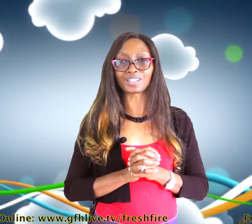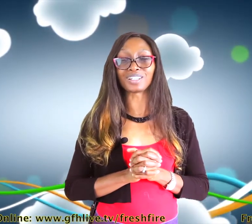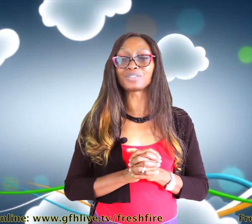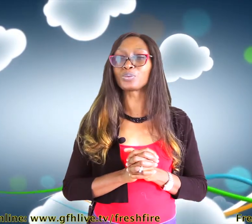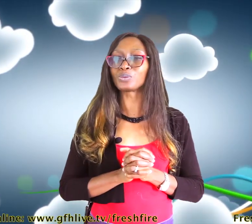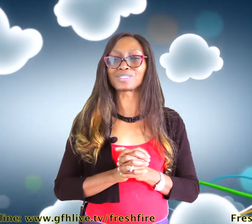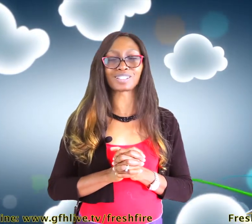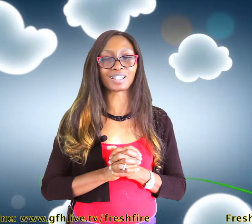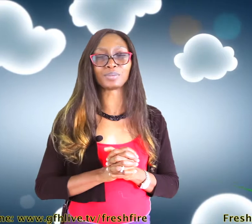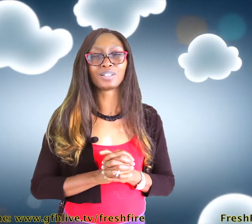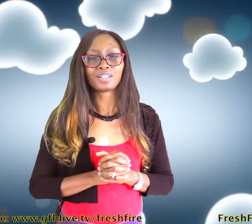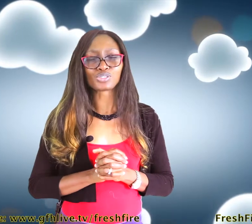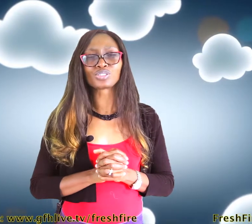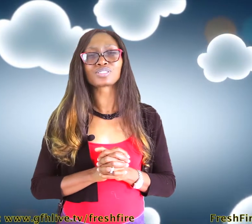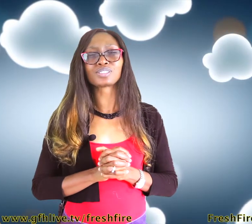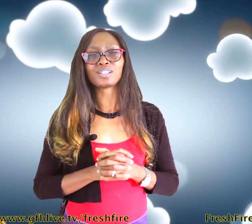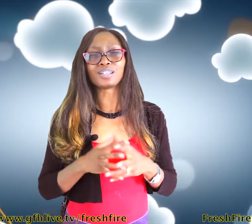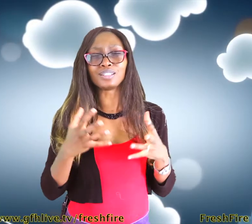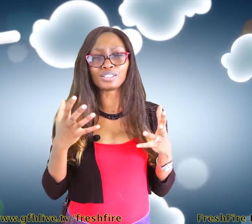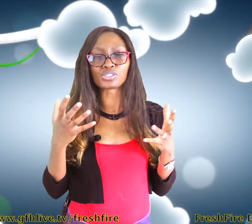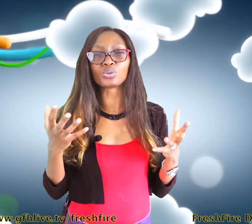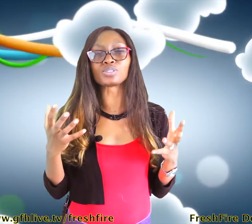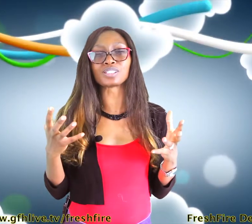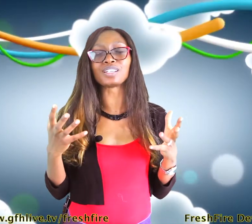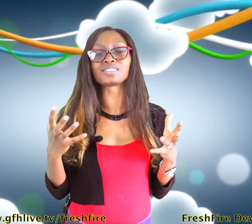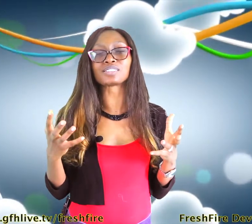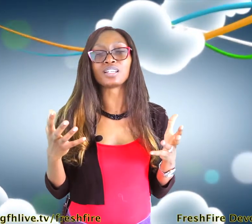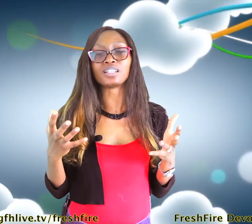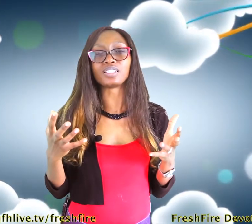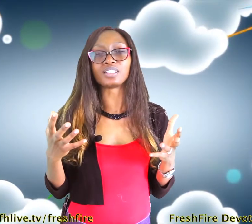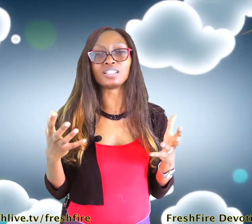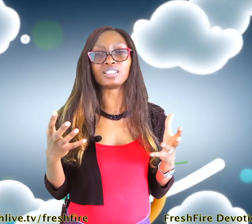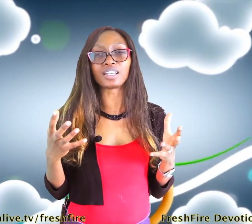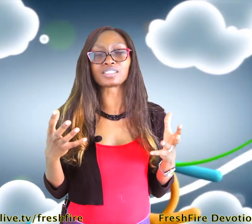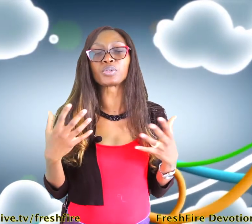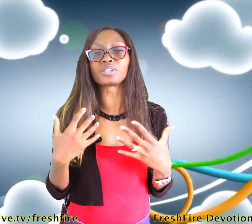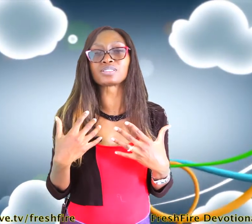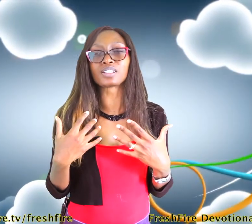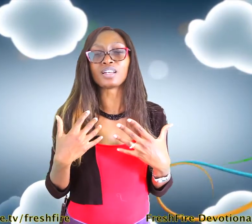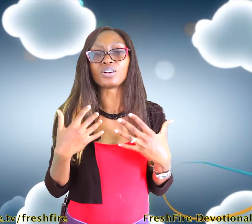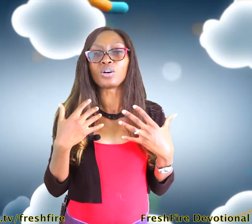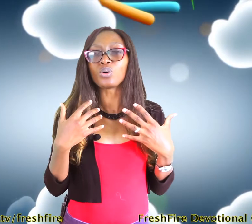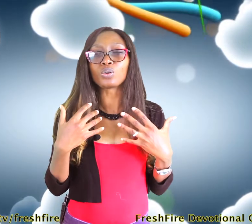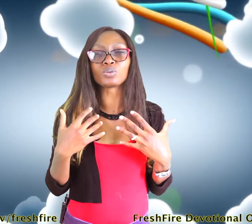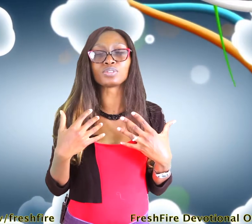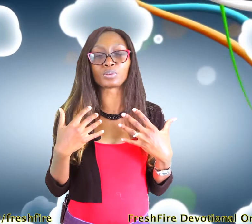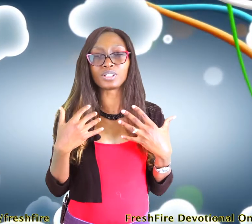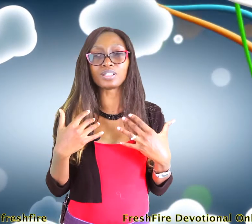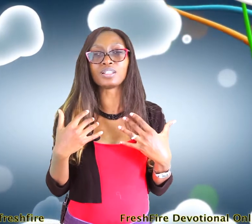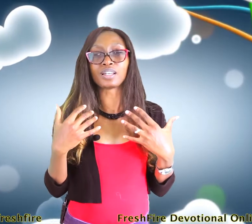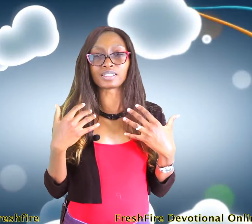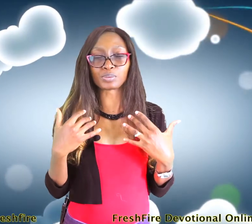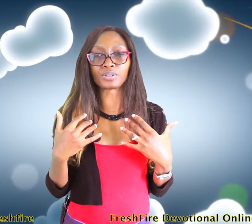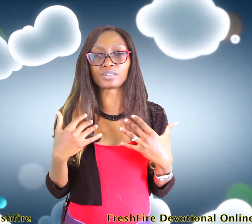of the Father. And even when it was time, Jesus, he showed us that yes, he experienced all that